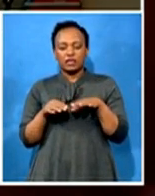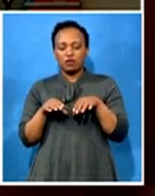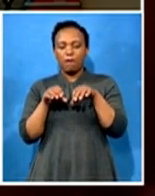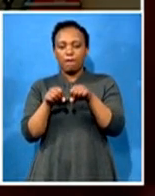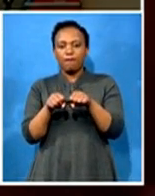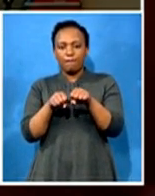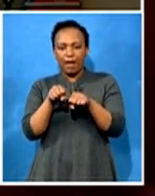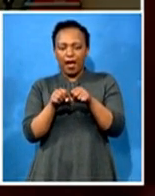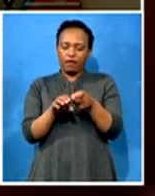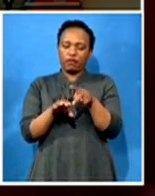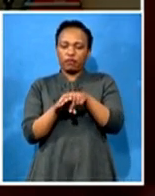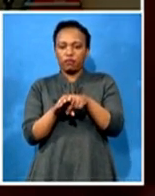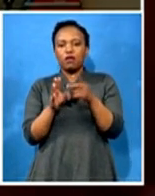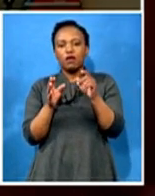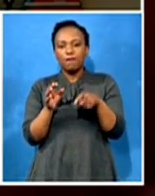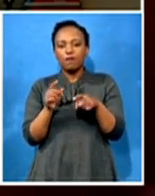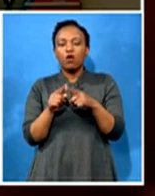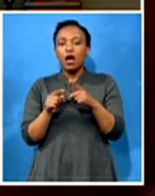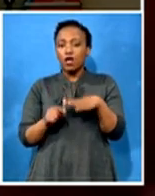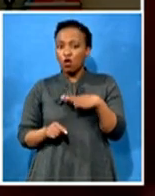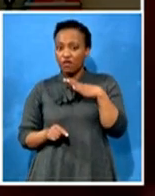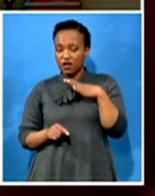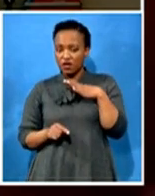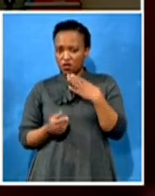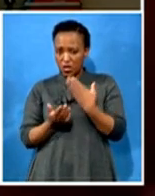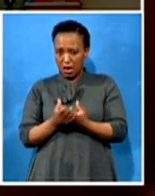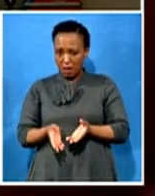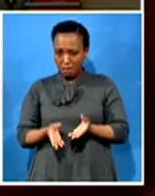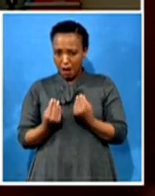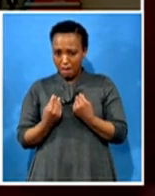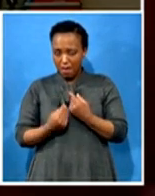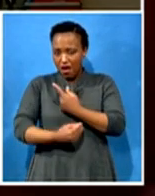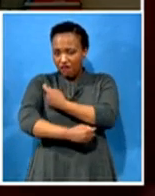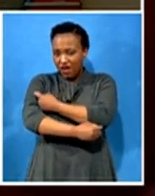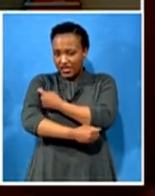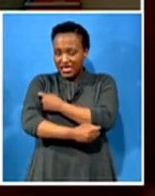get a safe vaccine by the end of the year or even early next year?